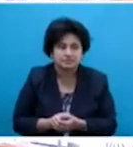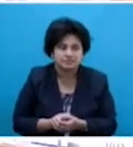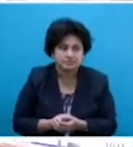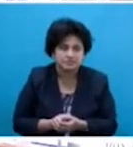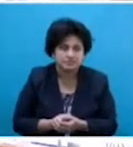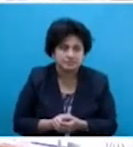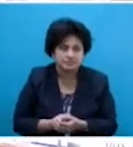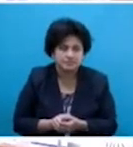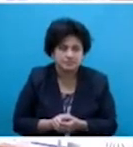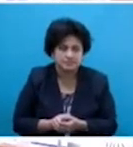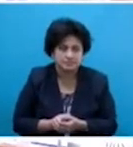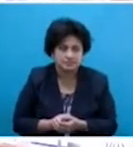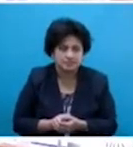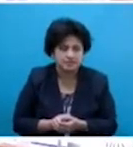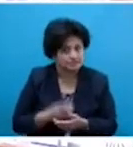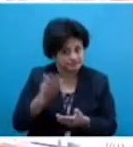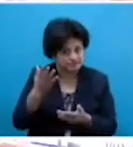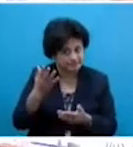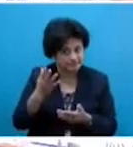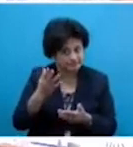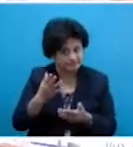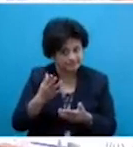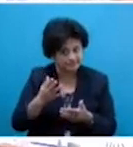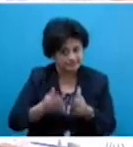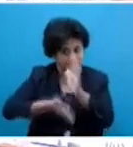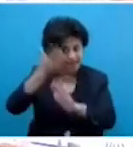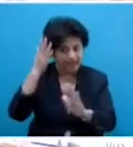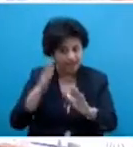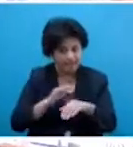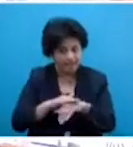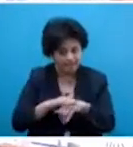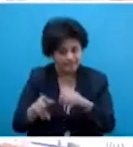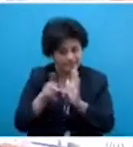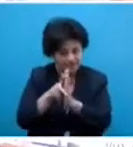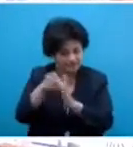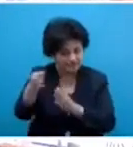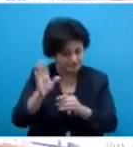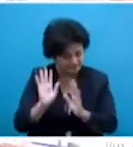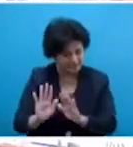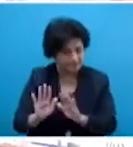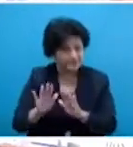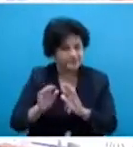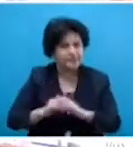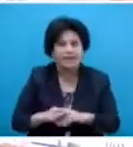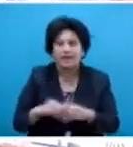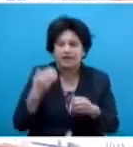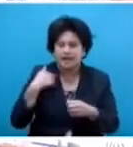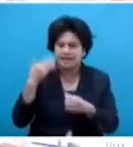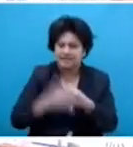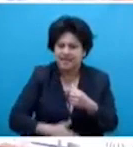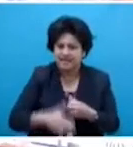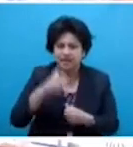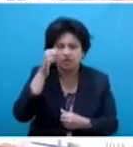Honourable Speaker, blood pressure. I did not, Honourable Speaker, I did not curse all children. I need to